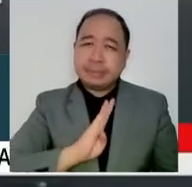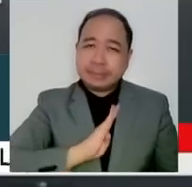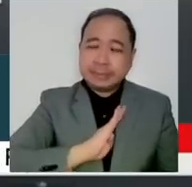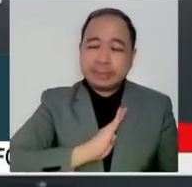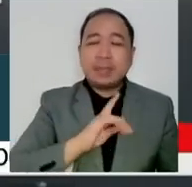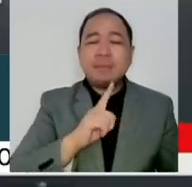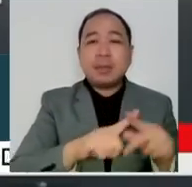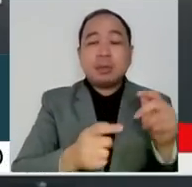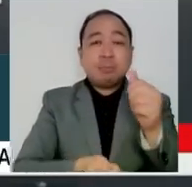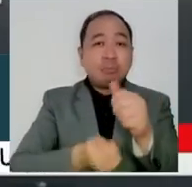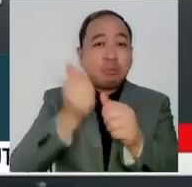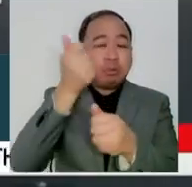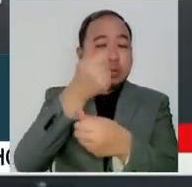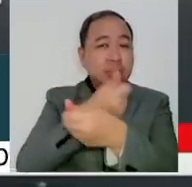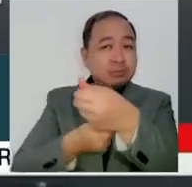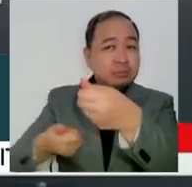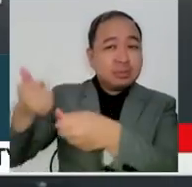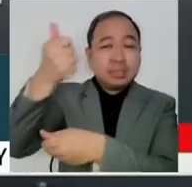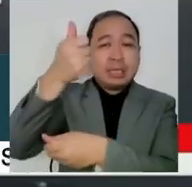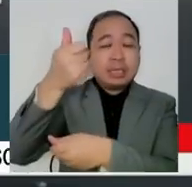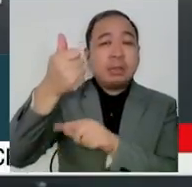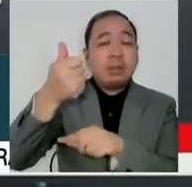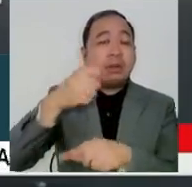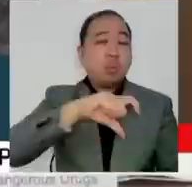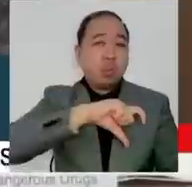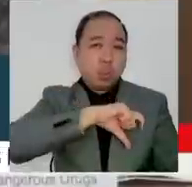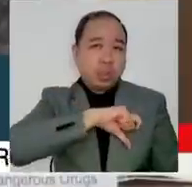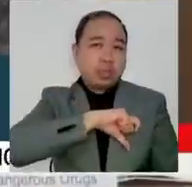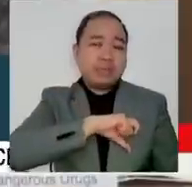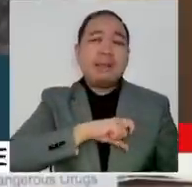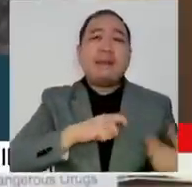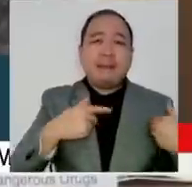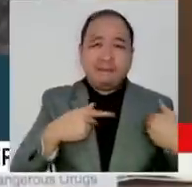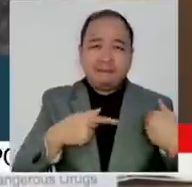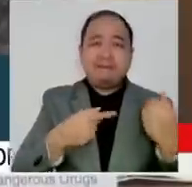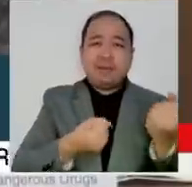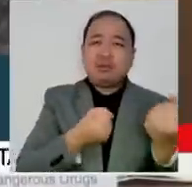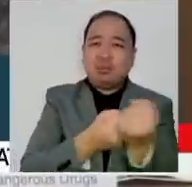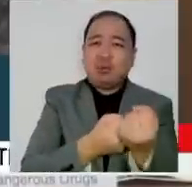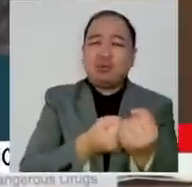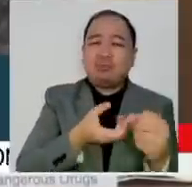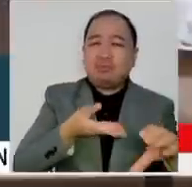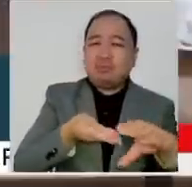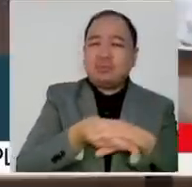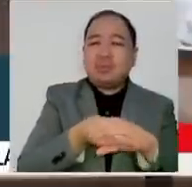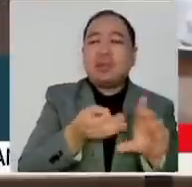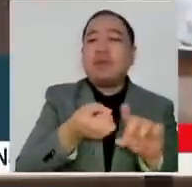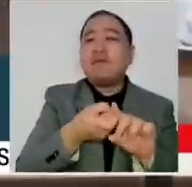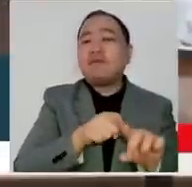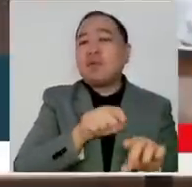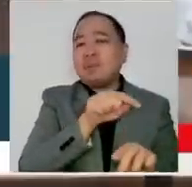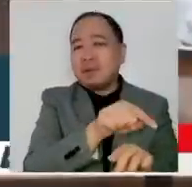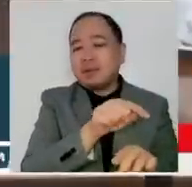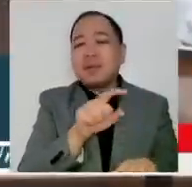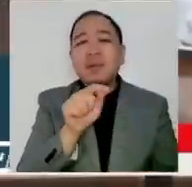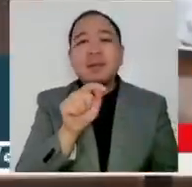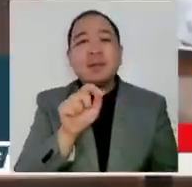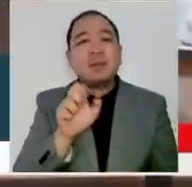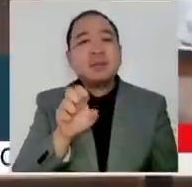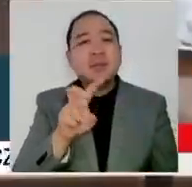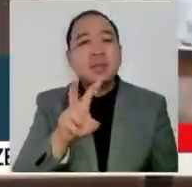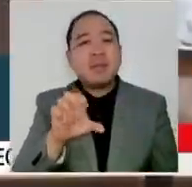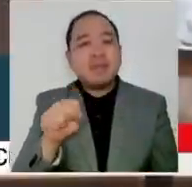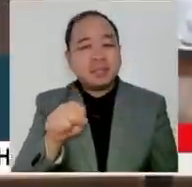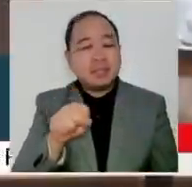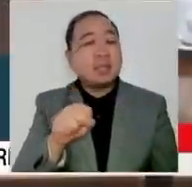rank na enforcers, bayad po ng mga Teves using the gambling money.